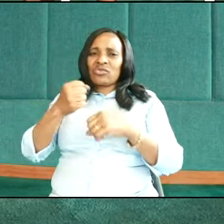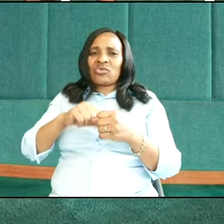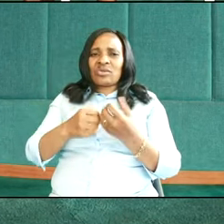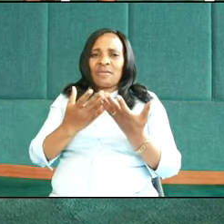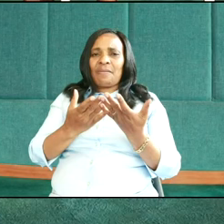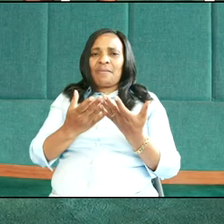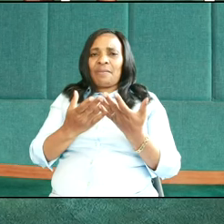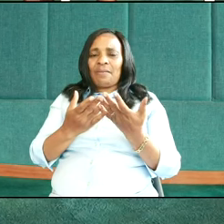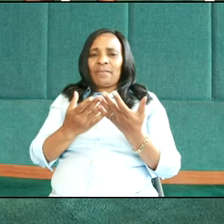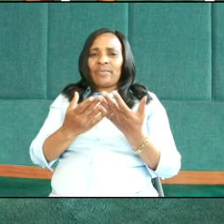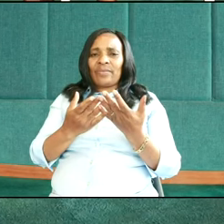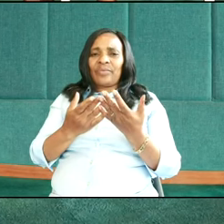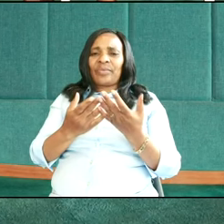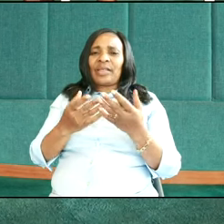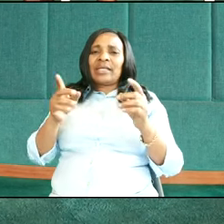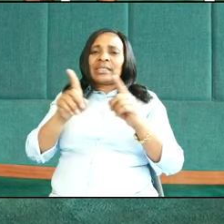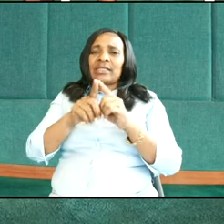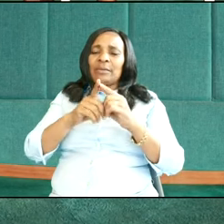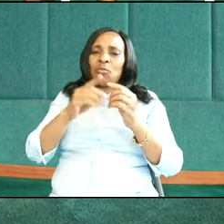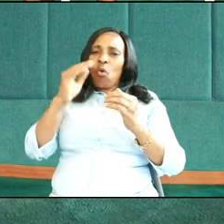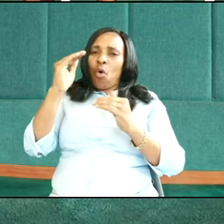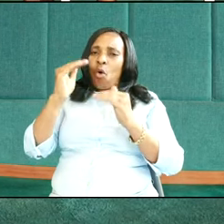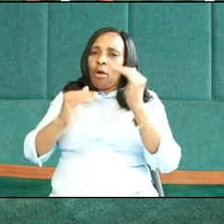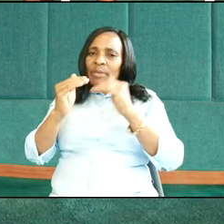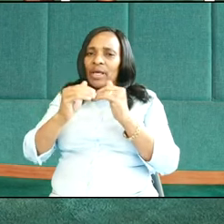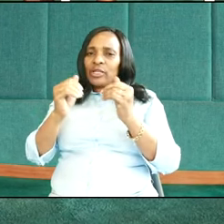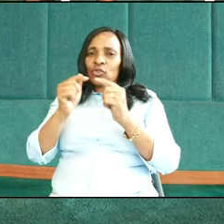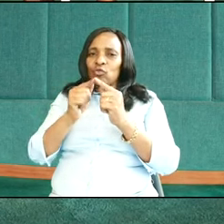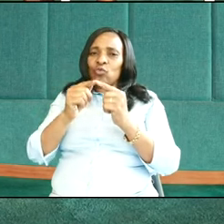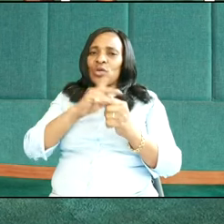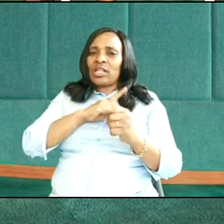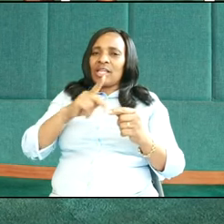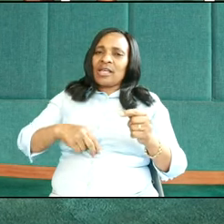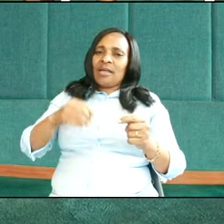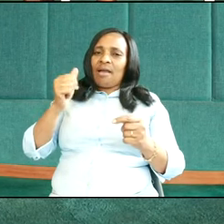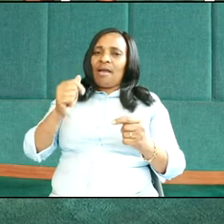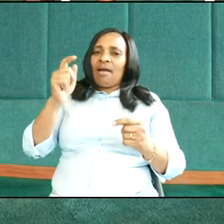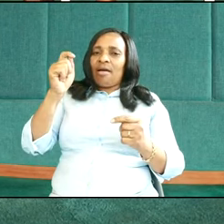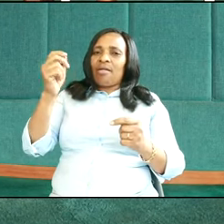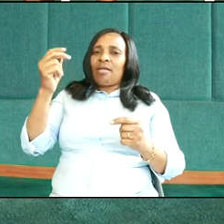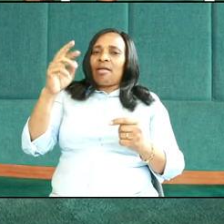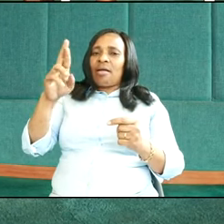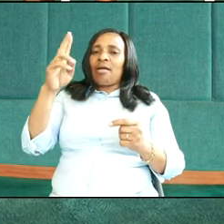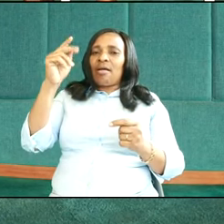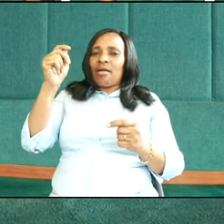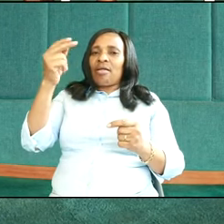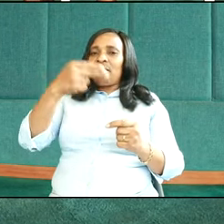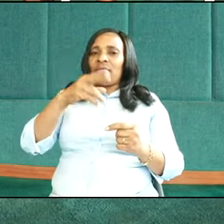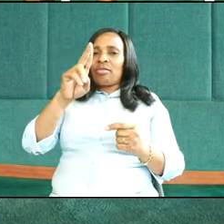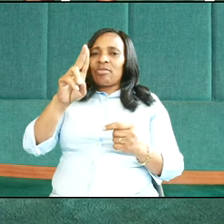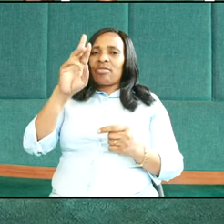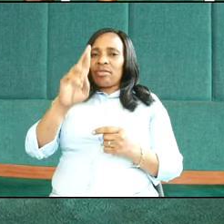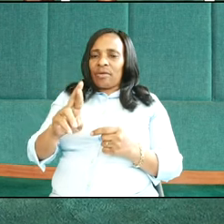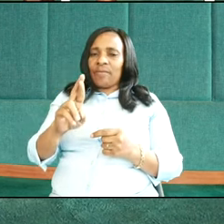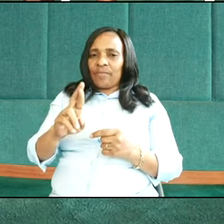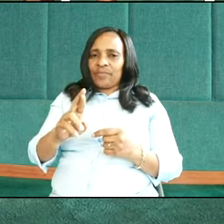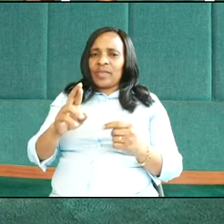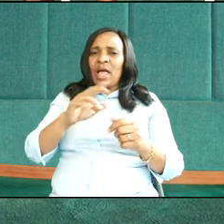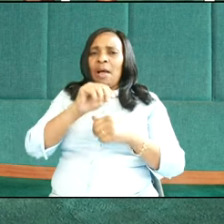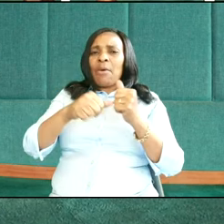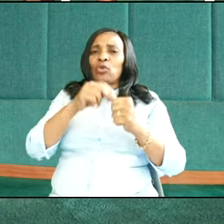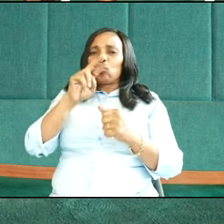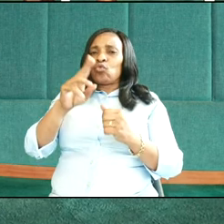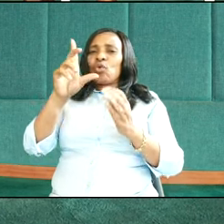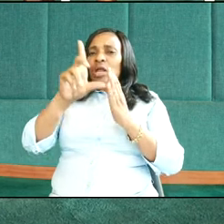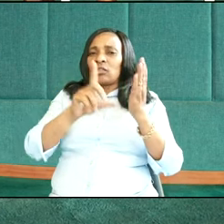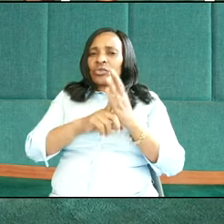Yeah. As compared to King Asa. Yeah. Yeah, actually, I think about two lessons